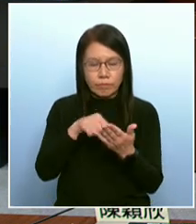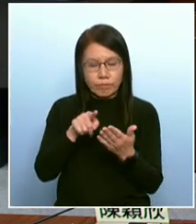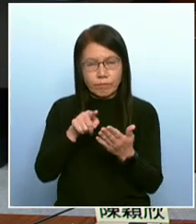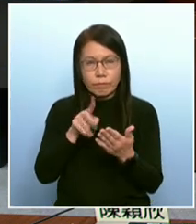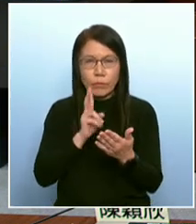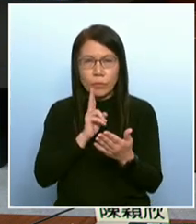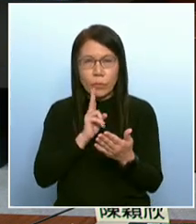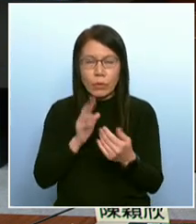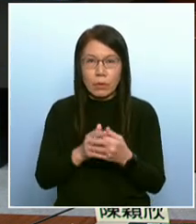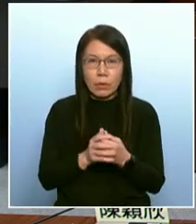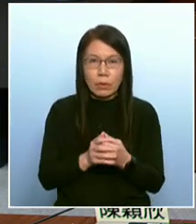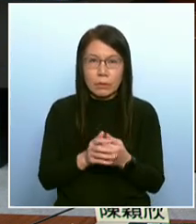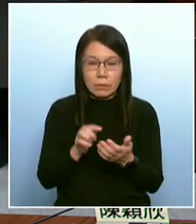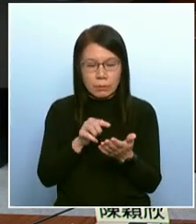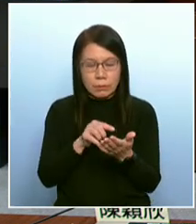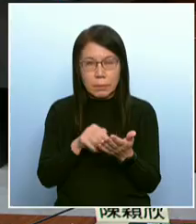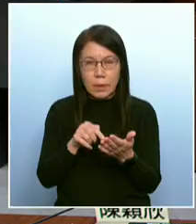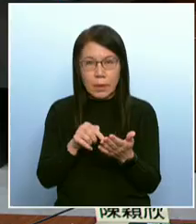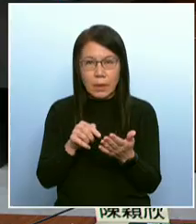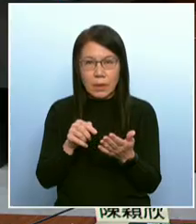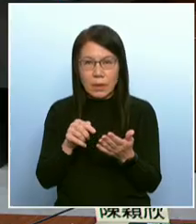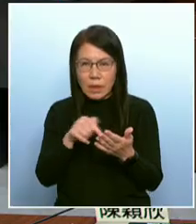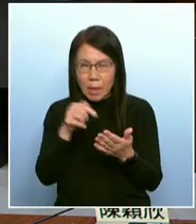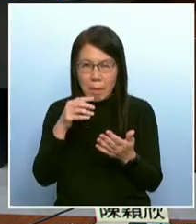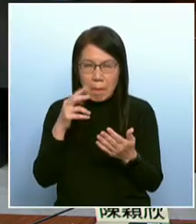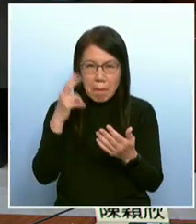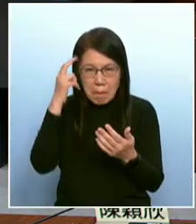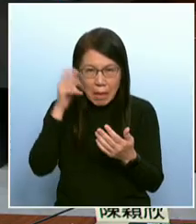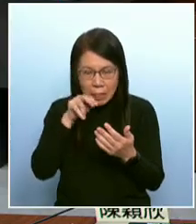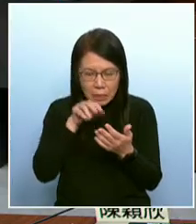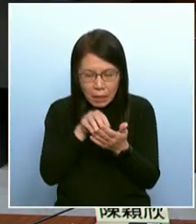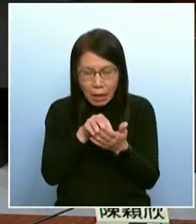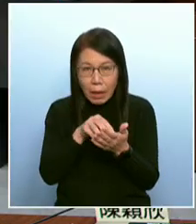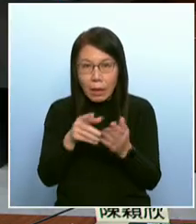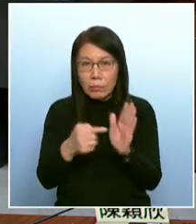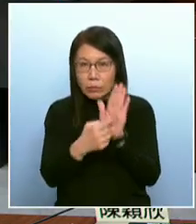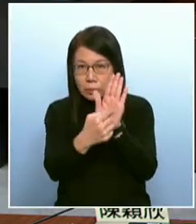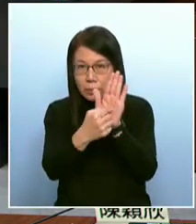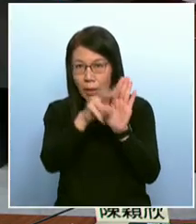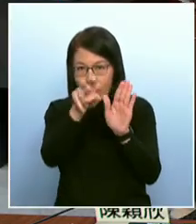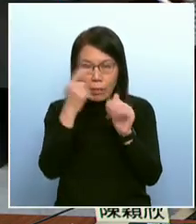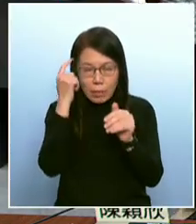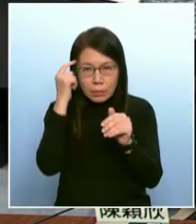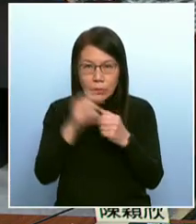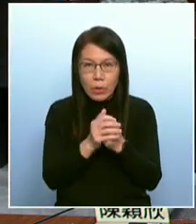There is one ballot paper on which the ink of the